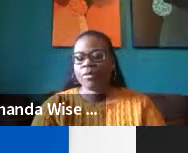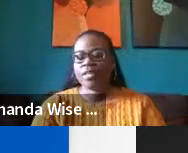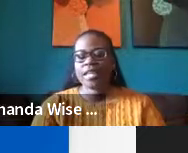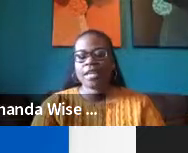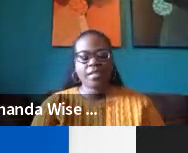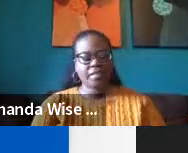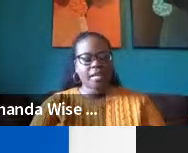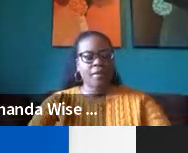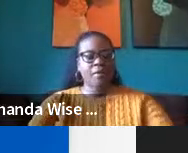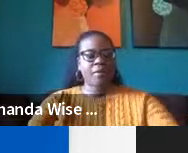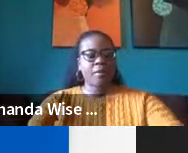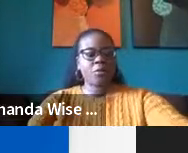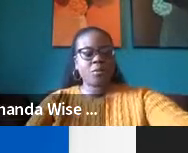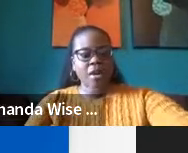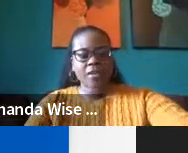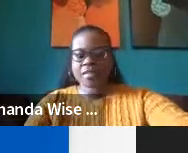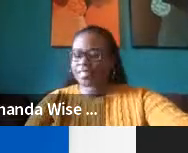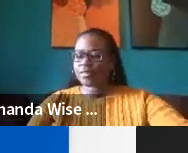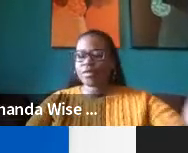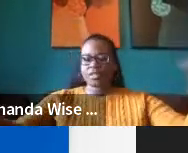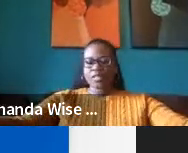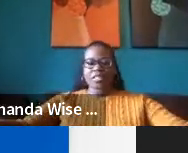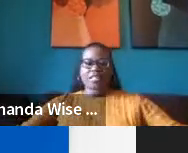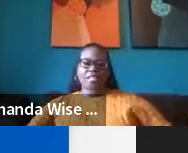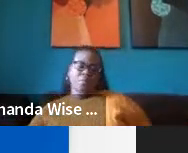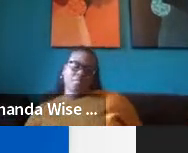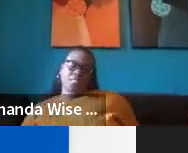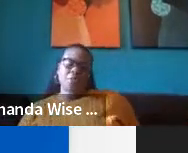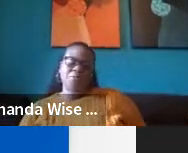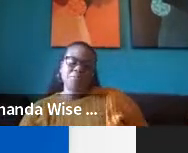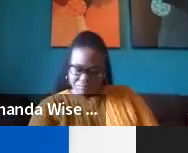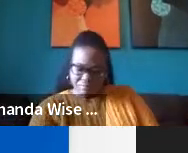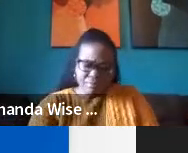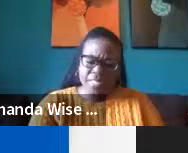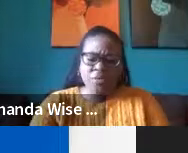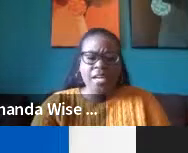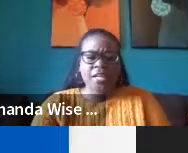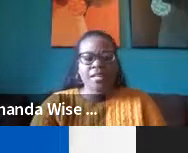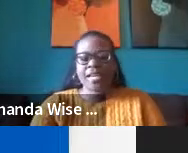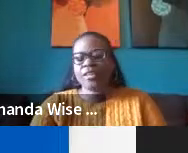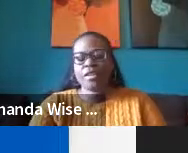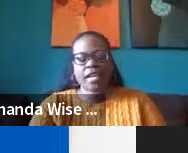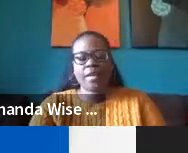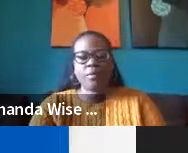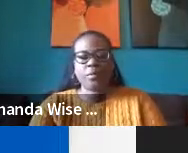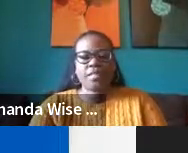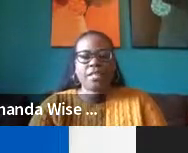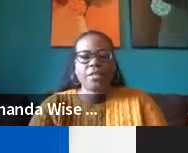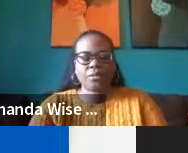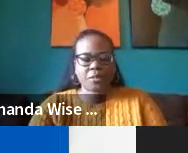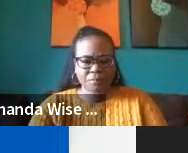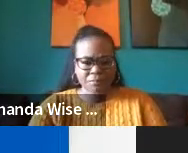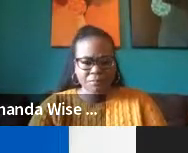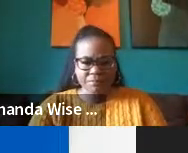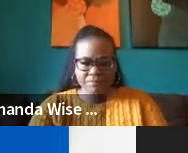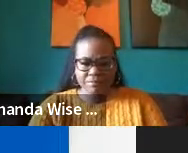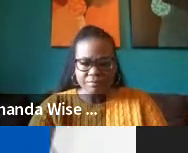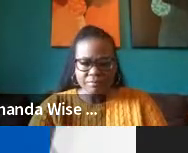One thing we can say about people who are brown, listen, we can switch it up. So I try to do that. You got to keep them on their